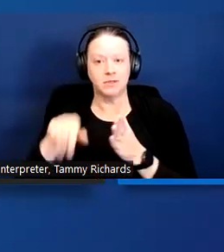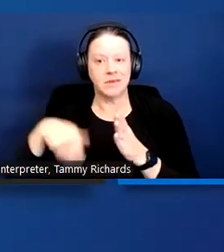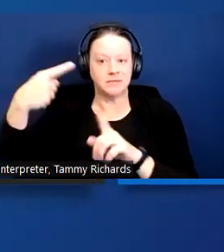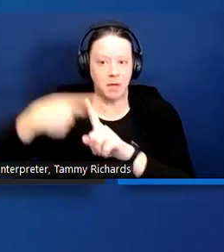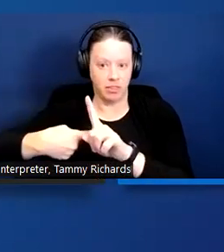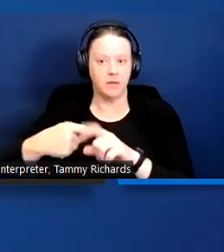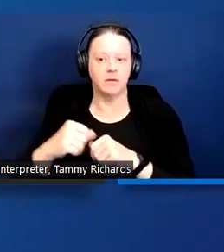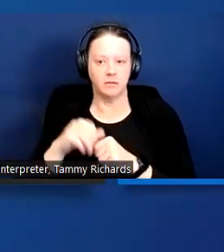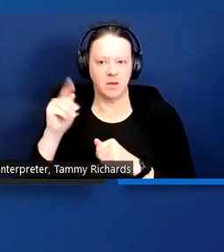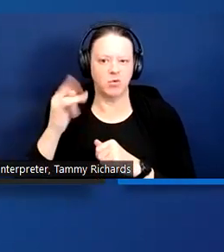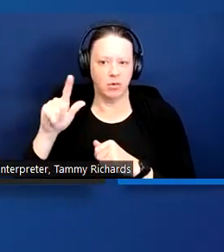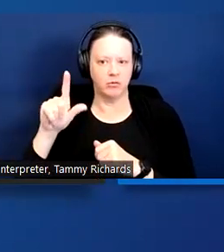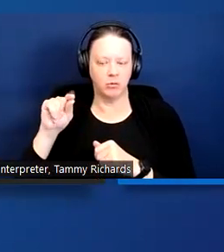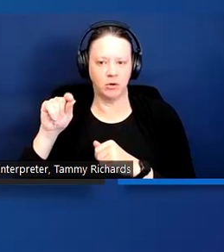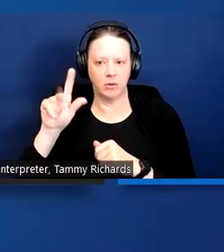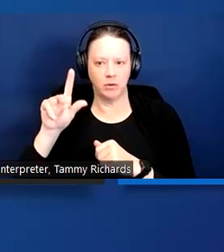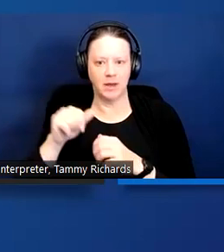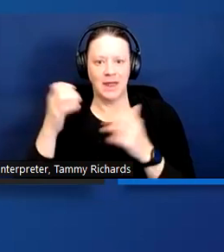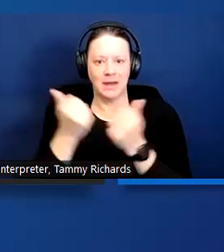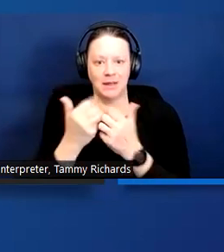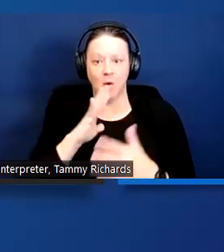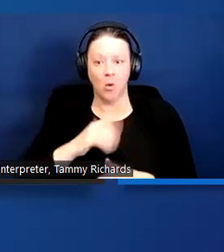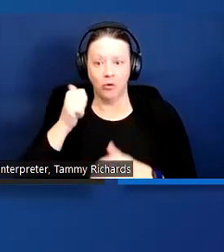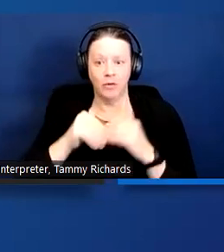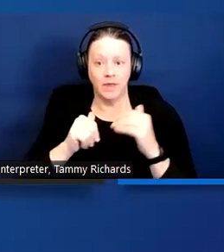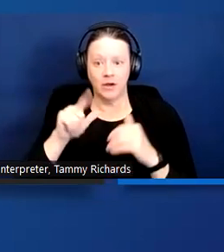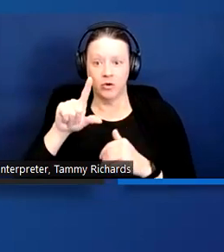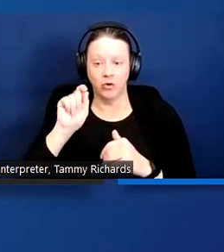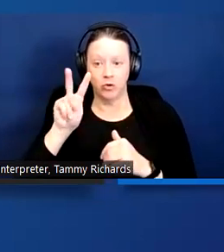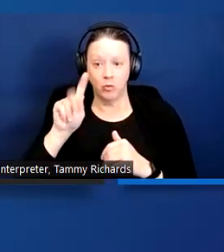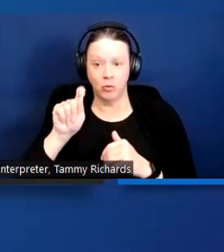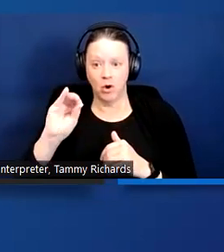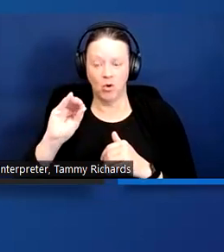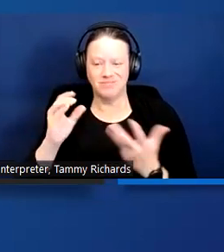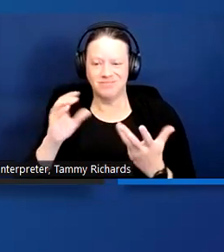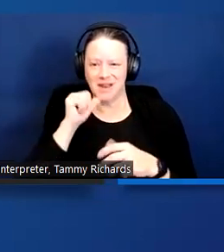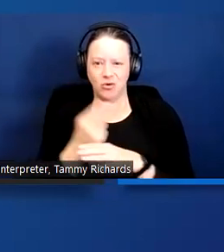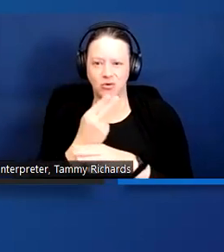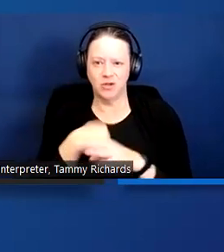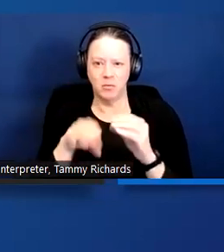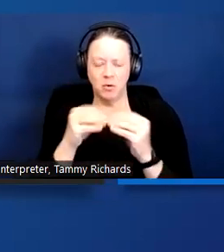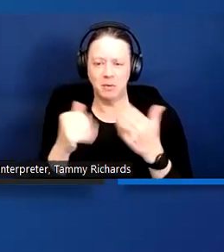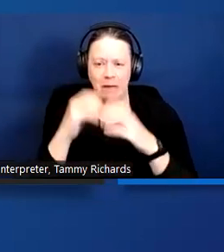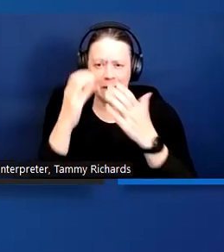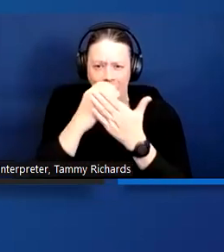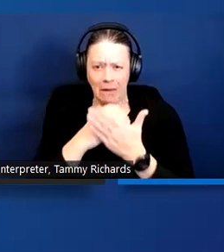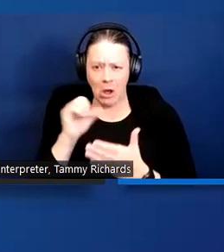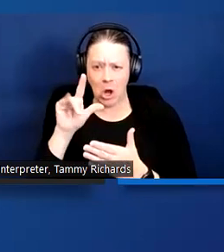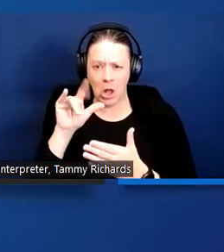Anything older than 2.0 isn't really in use anymore. You can probably find it online, but in